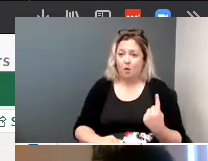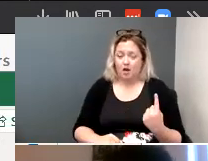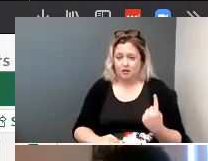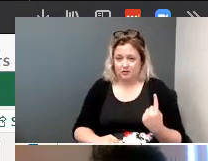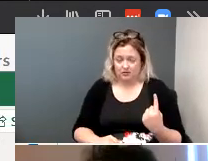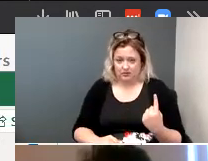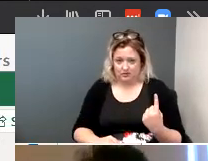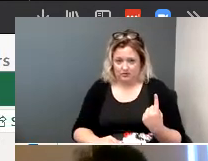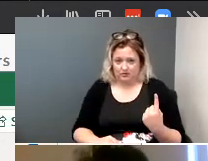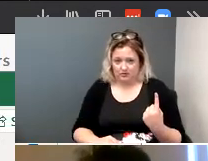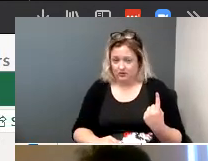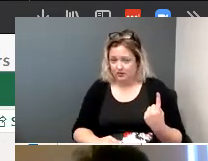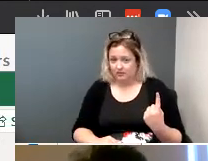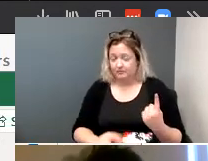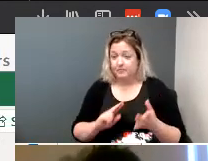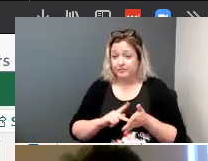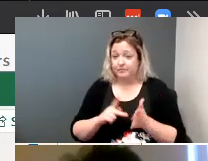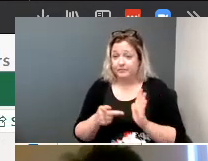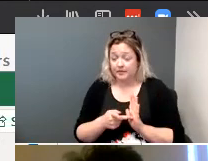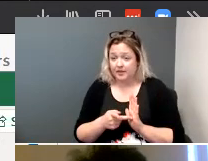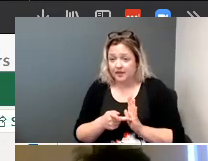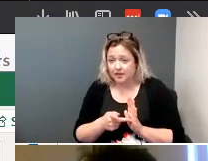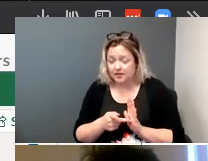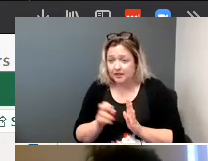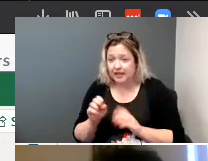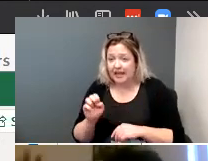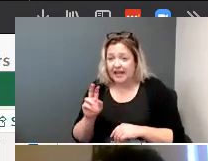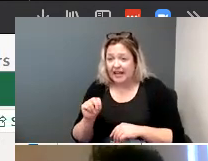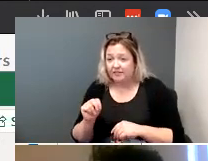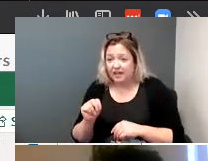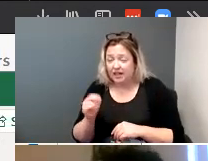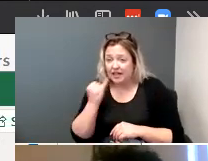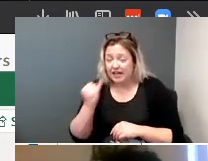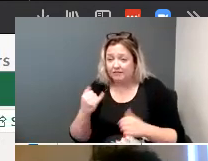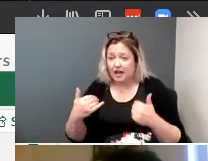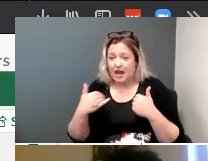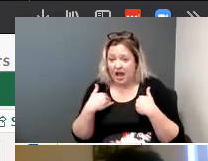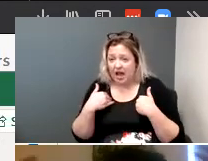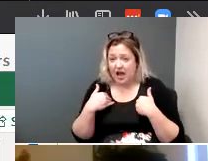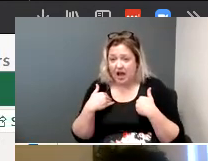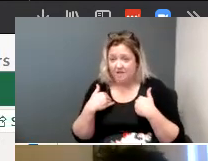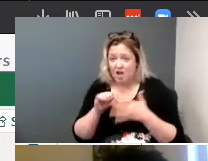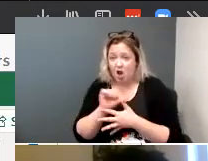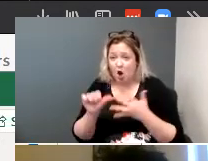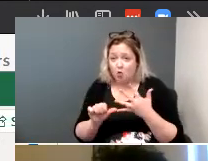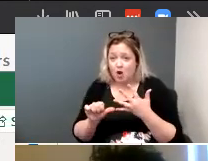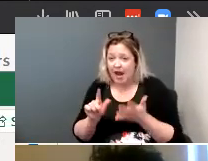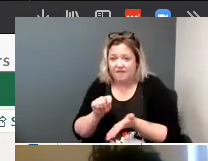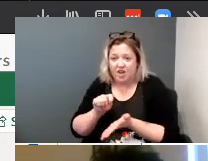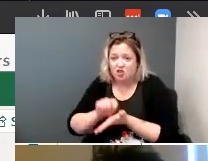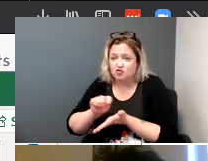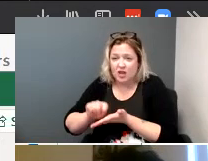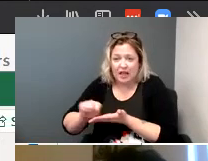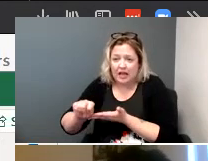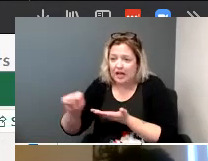complexity. That means that even if I have an array of a trillion or a million, trillion, gazillion